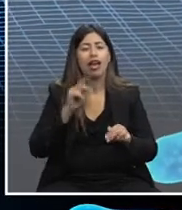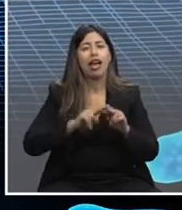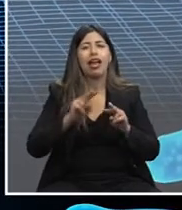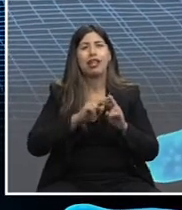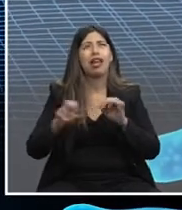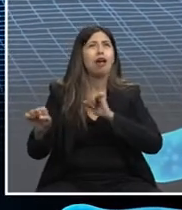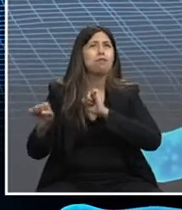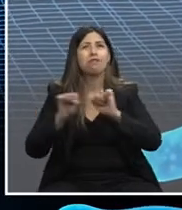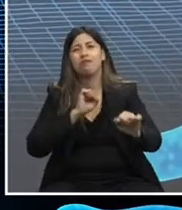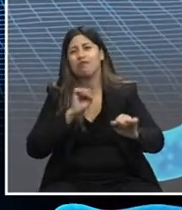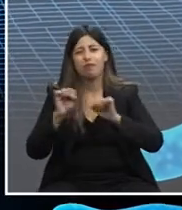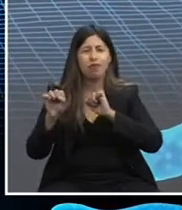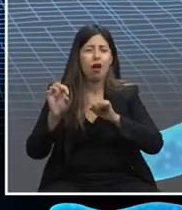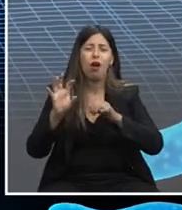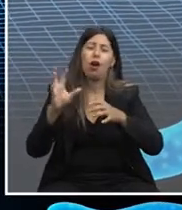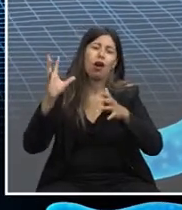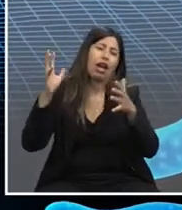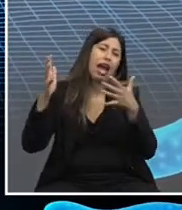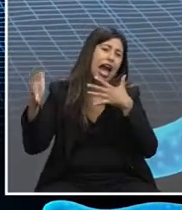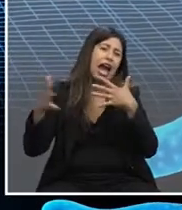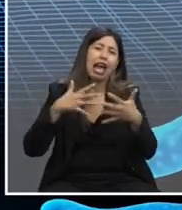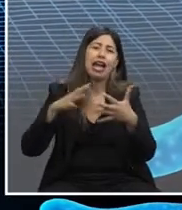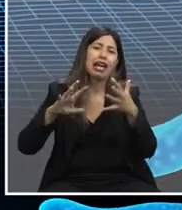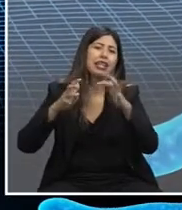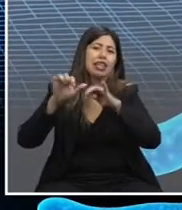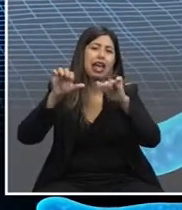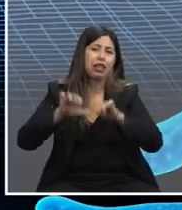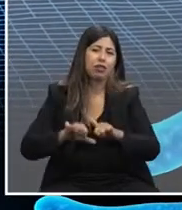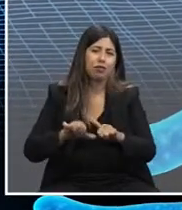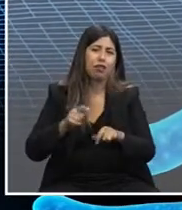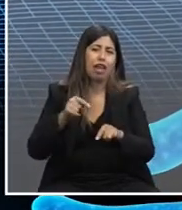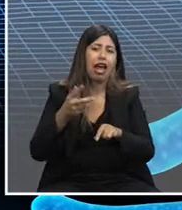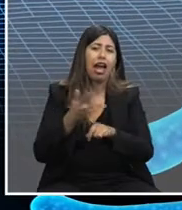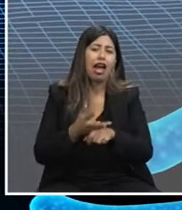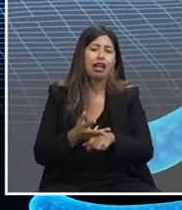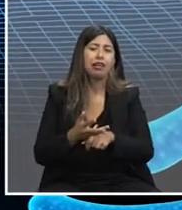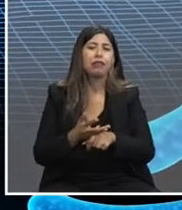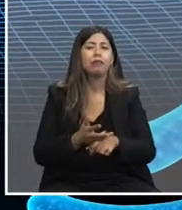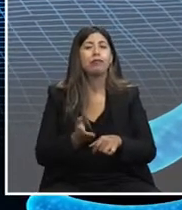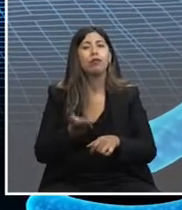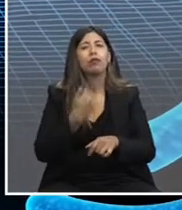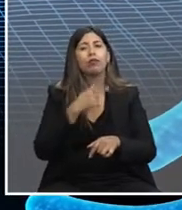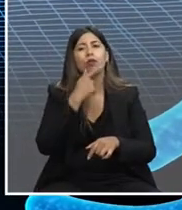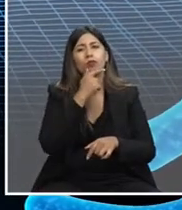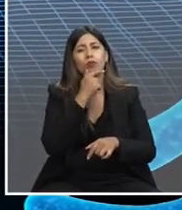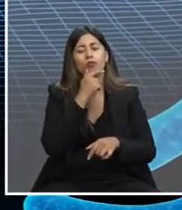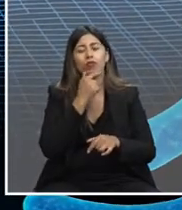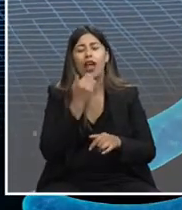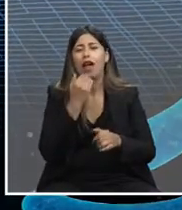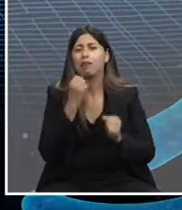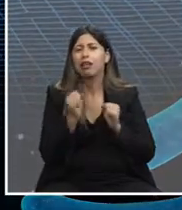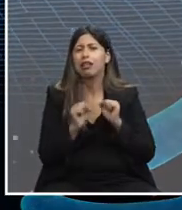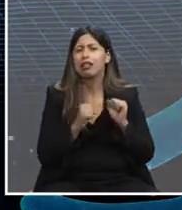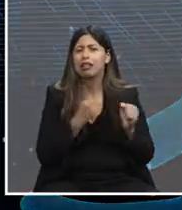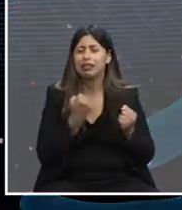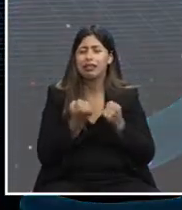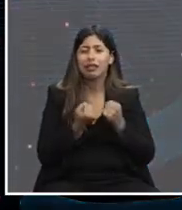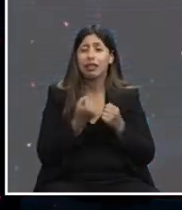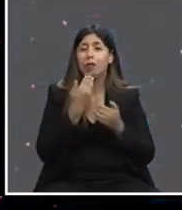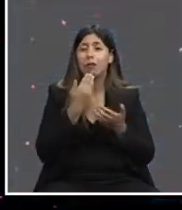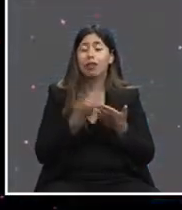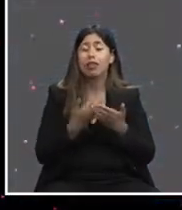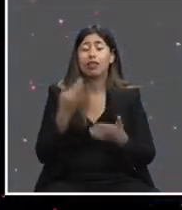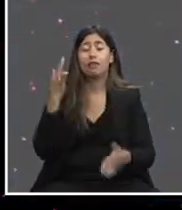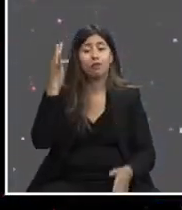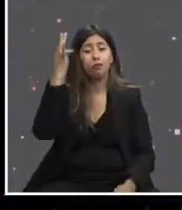struck. Our concern could be rooted in the future, stretching so much further than our own moment, everything that